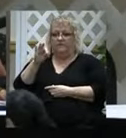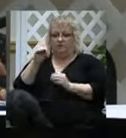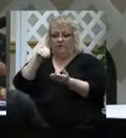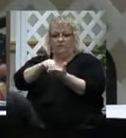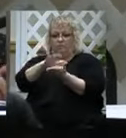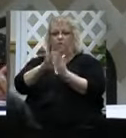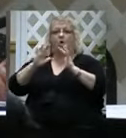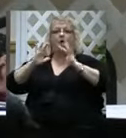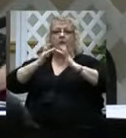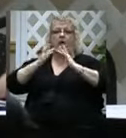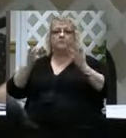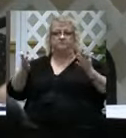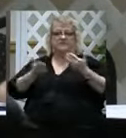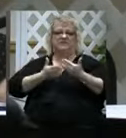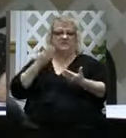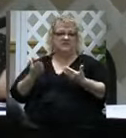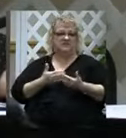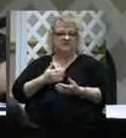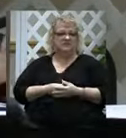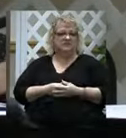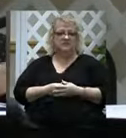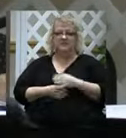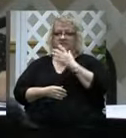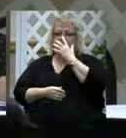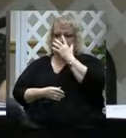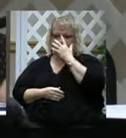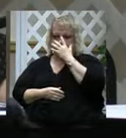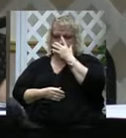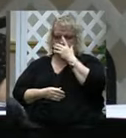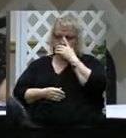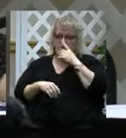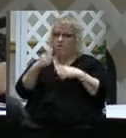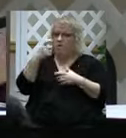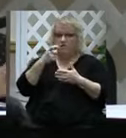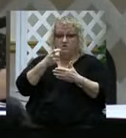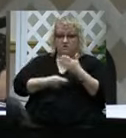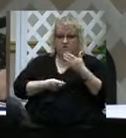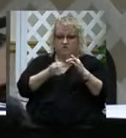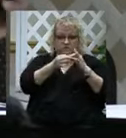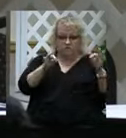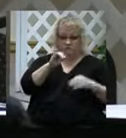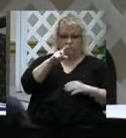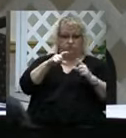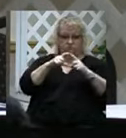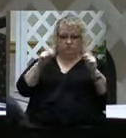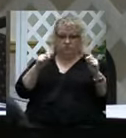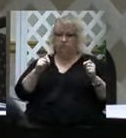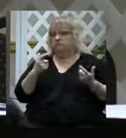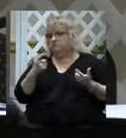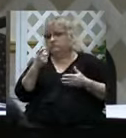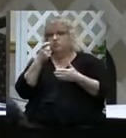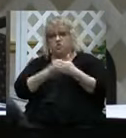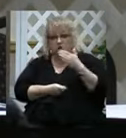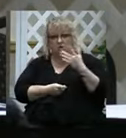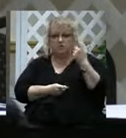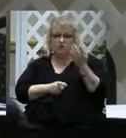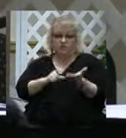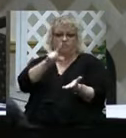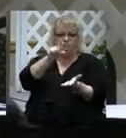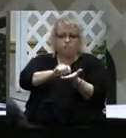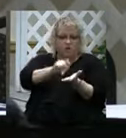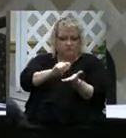online. Okay, so the one cost that we did have was our language ID cards, and it was primarily because we were going to print